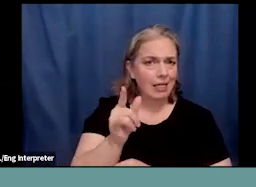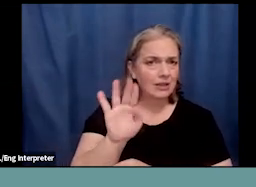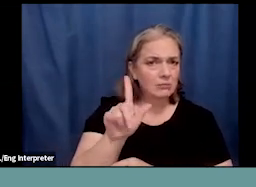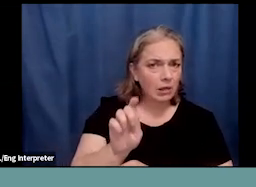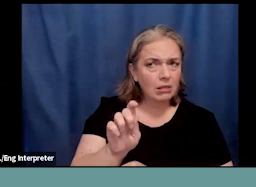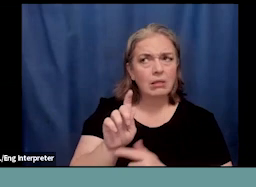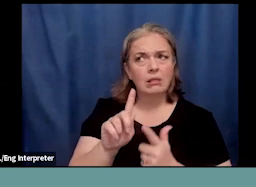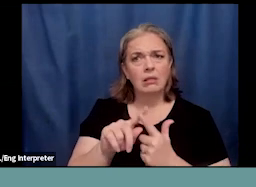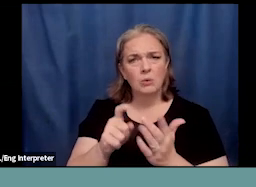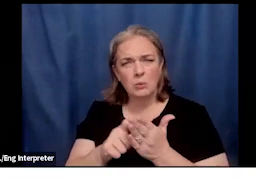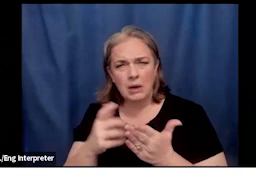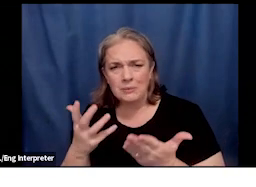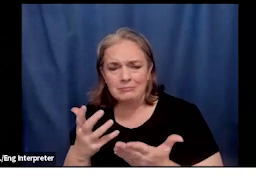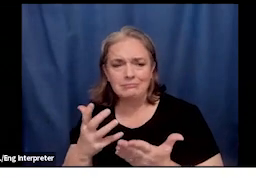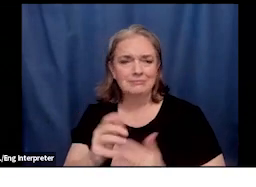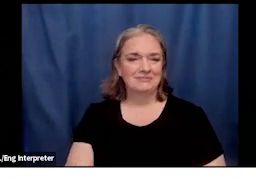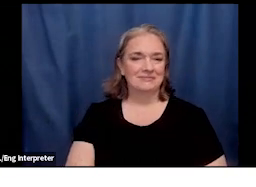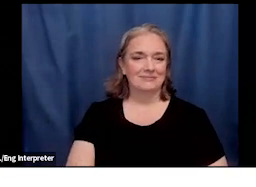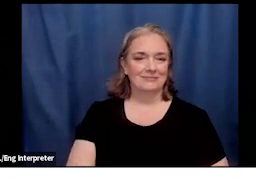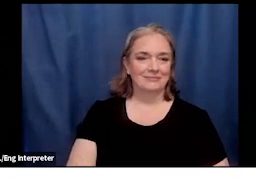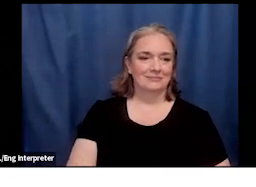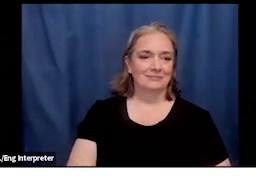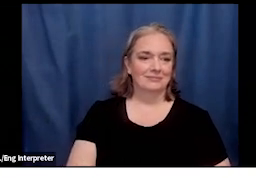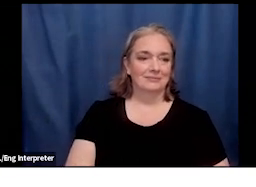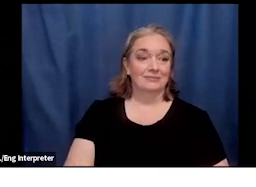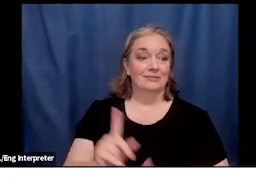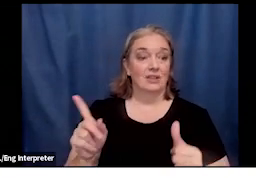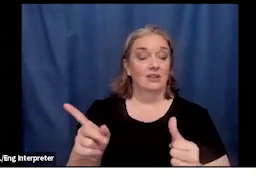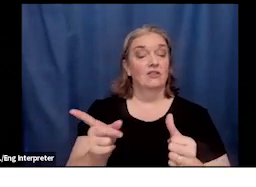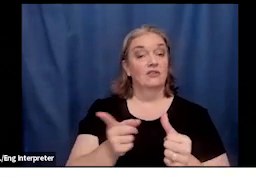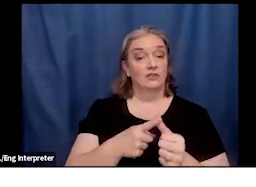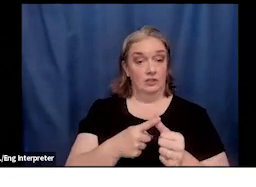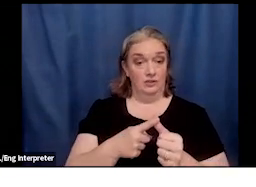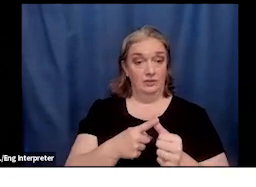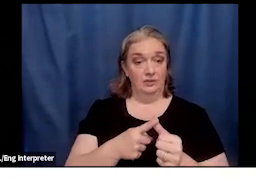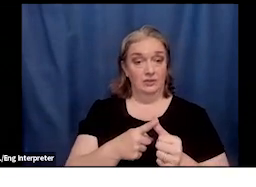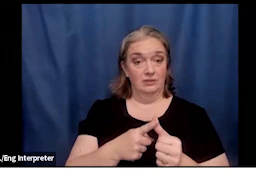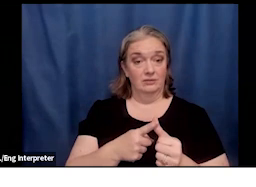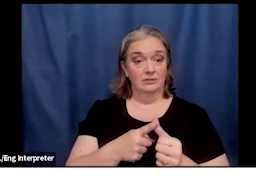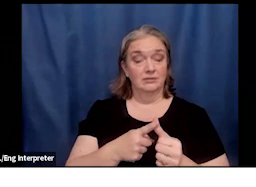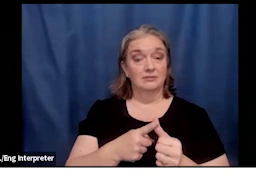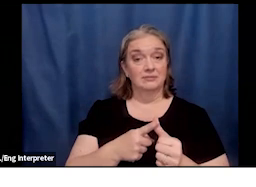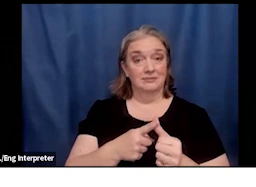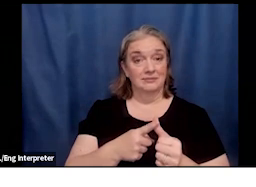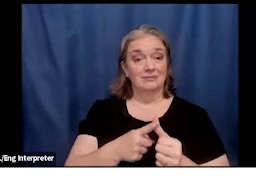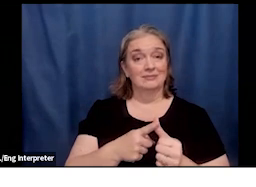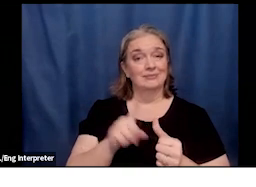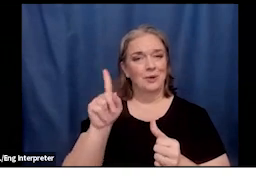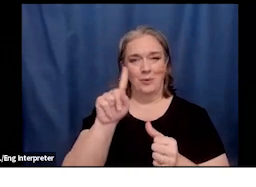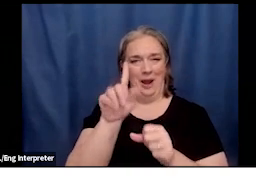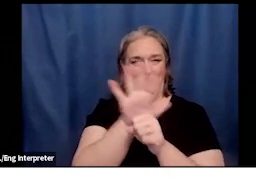eligible to apply for this grant. So the first thing that we're looking at is uh,